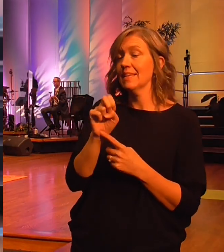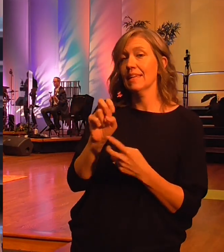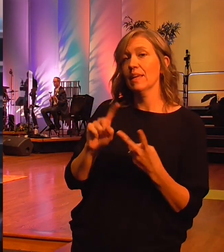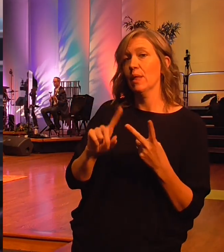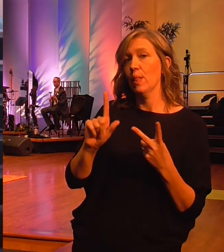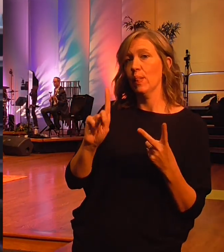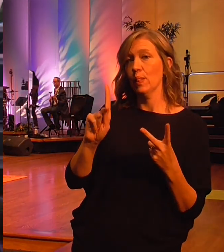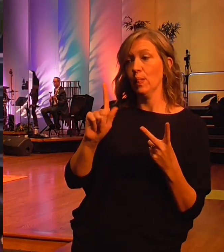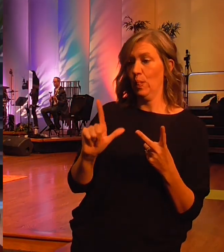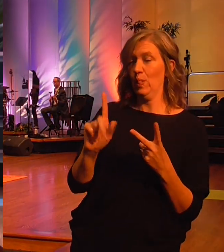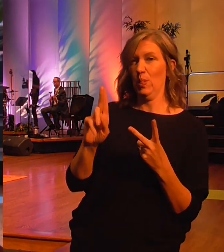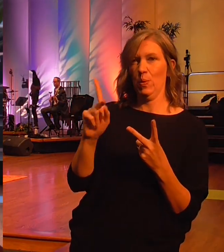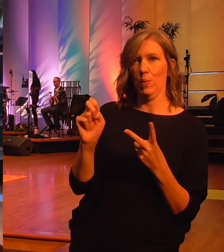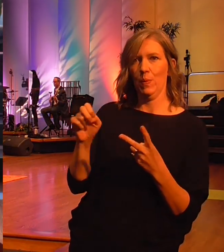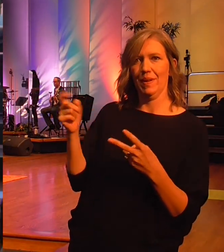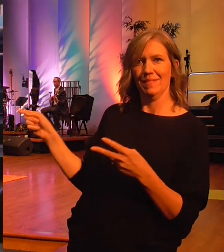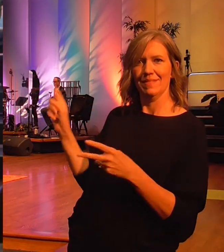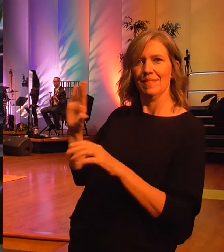band. Yeah.